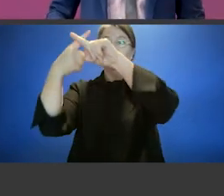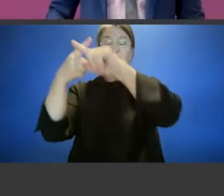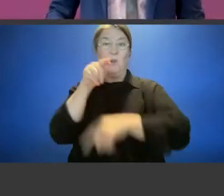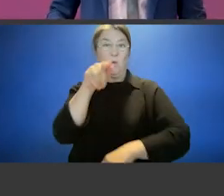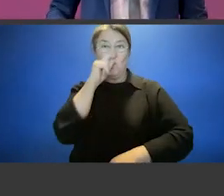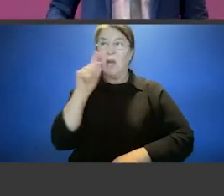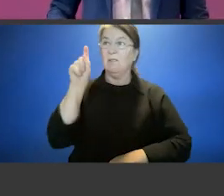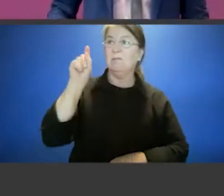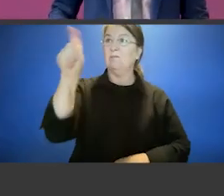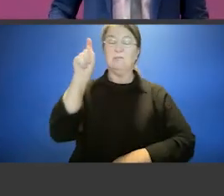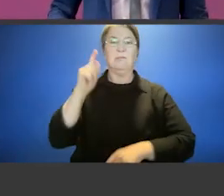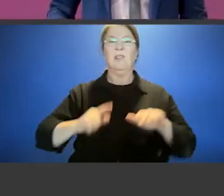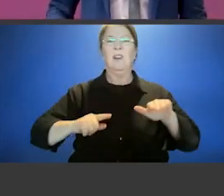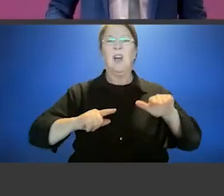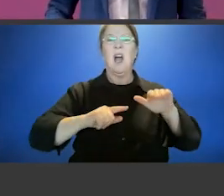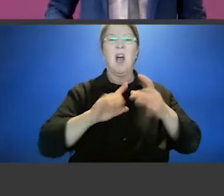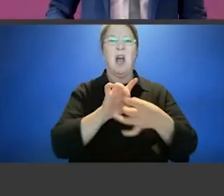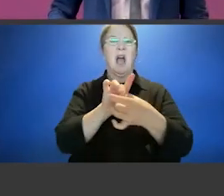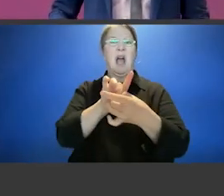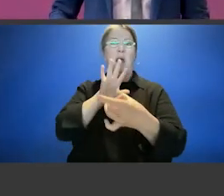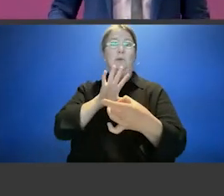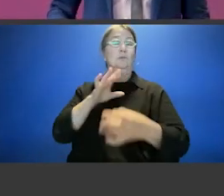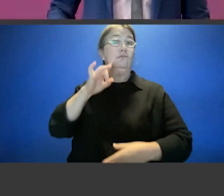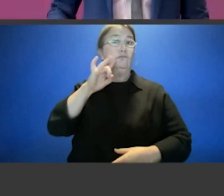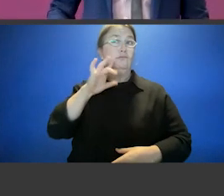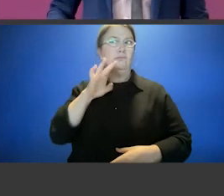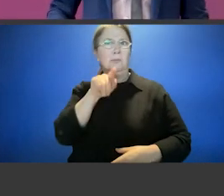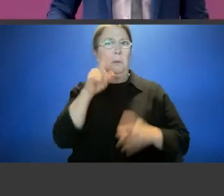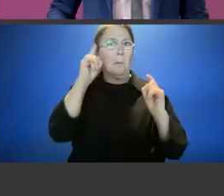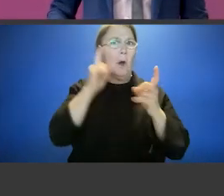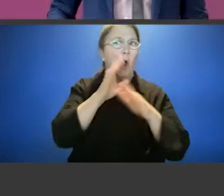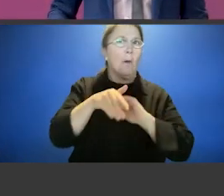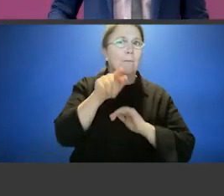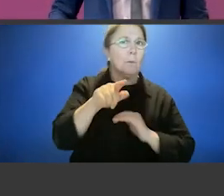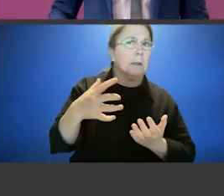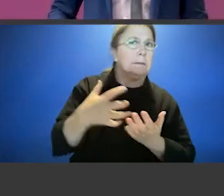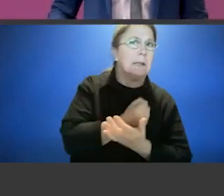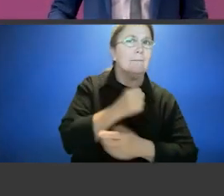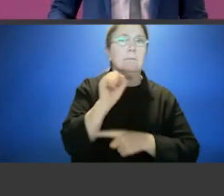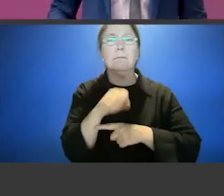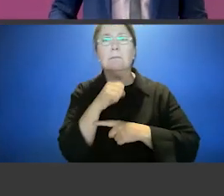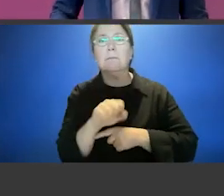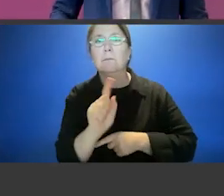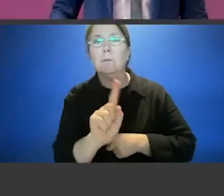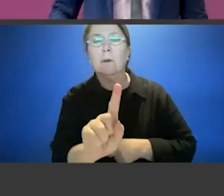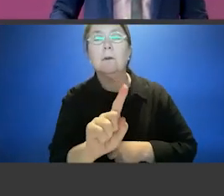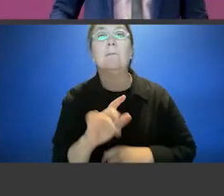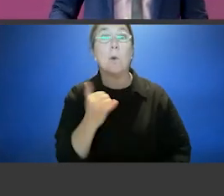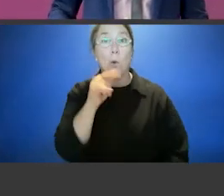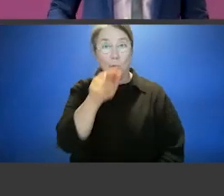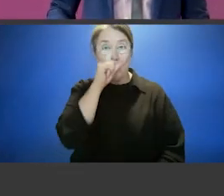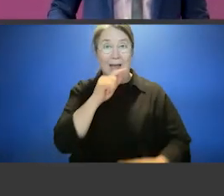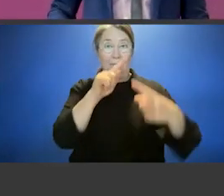of reasons, including for your safety. The other reporting option is to call and speak to an IBAC